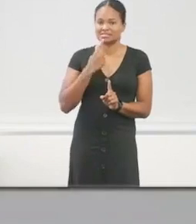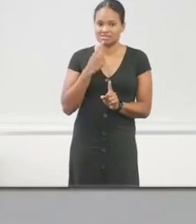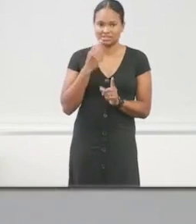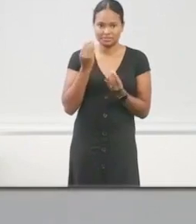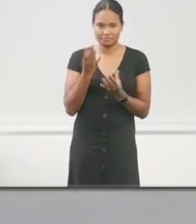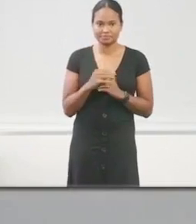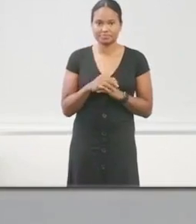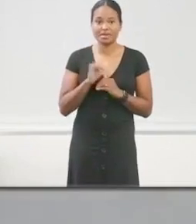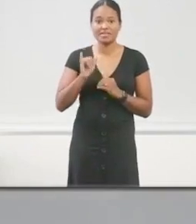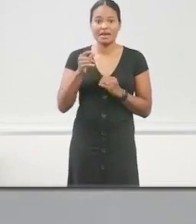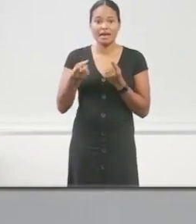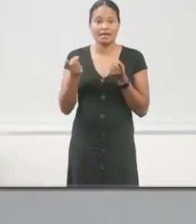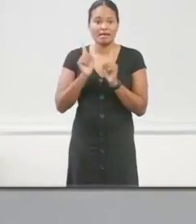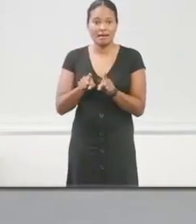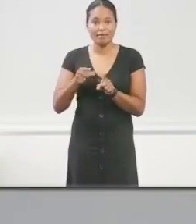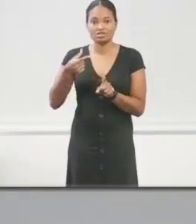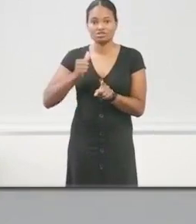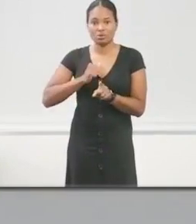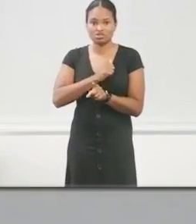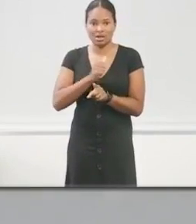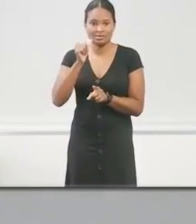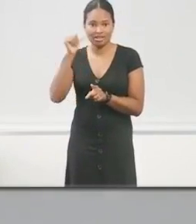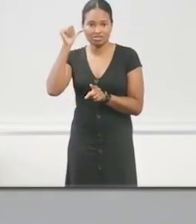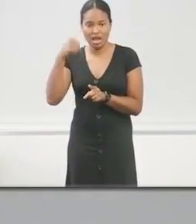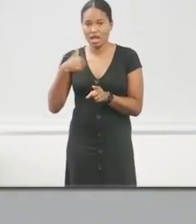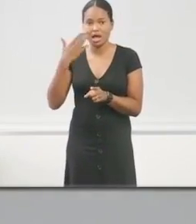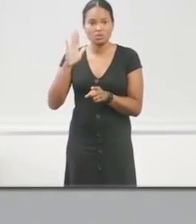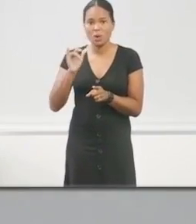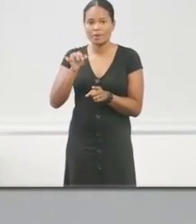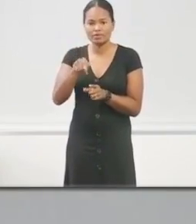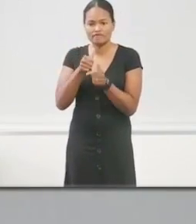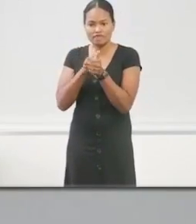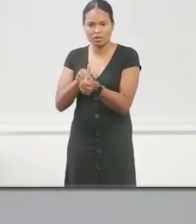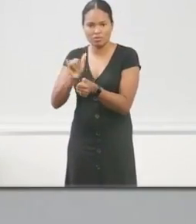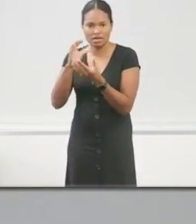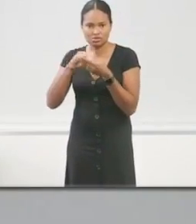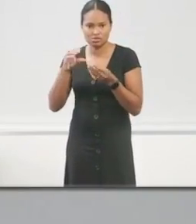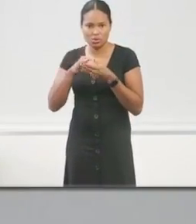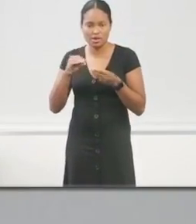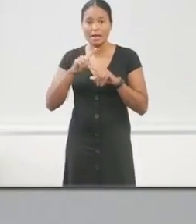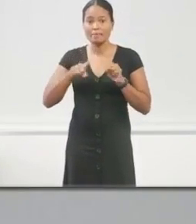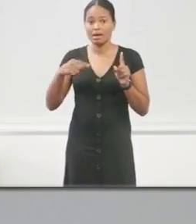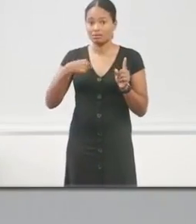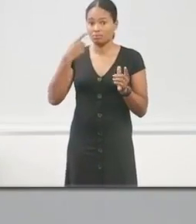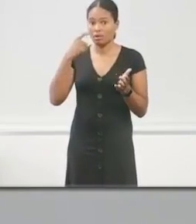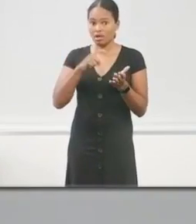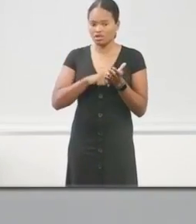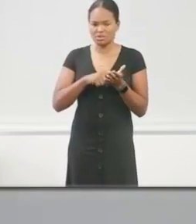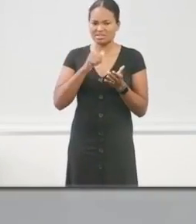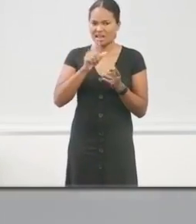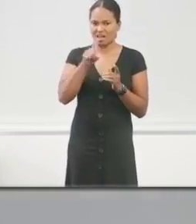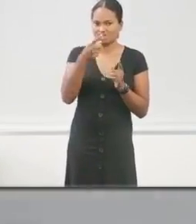I don't know what your perspective was. I don't know if you had the opportunity to follow it, but one of the things that I noticed beyond the tragedy